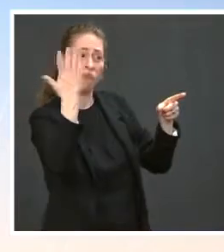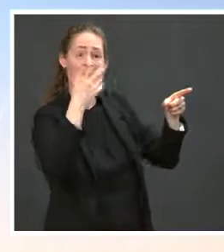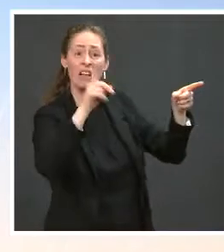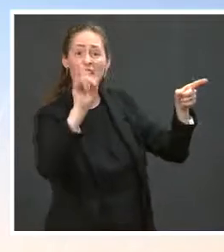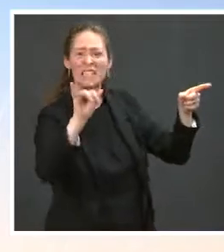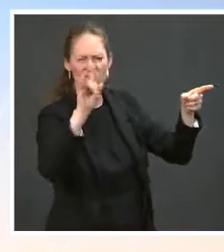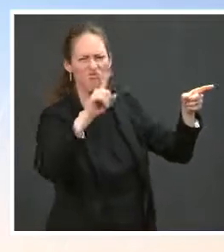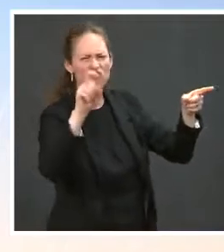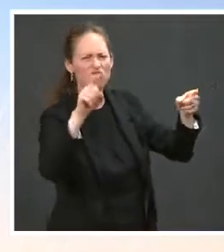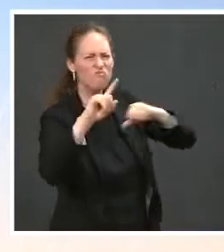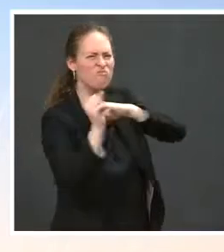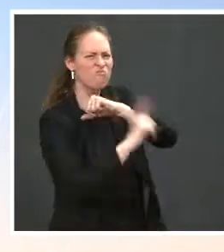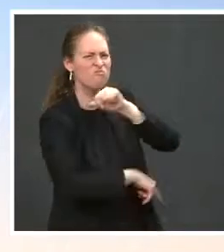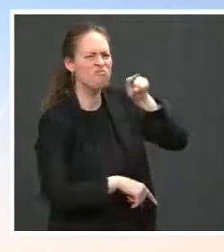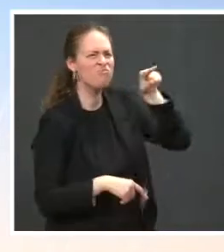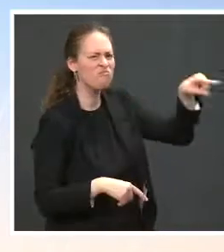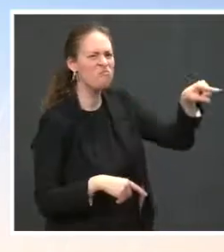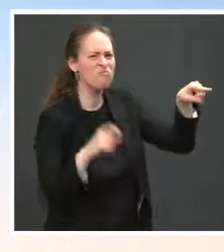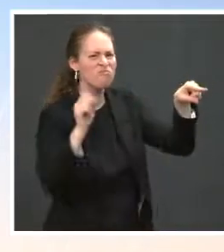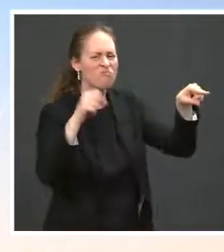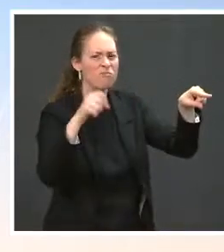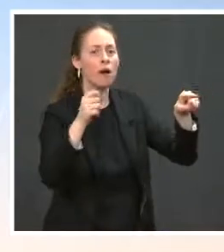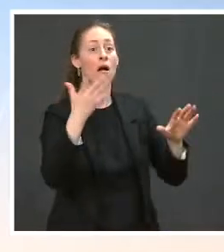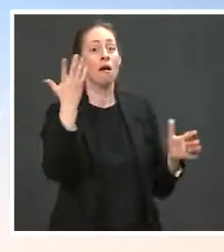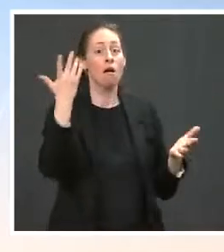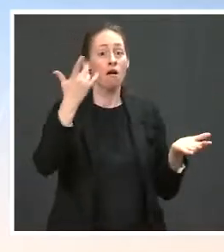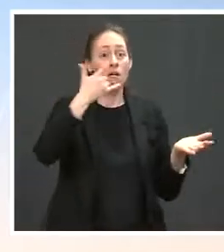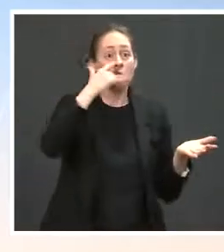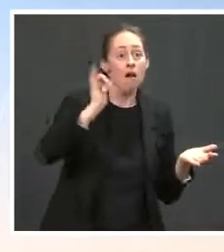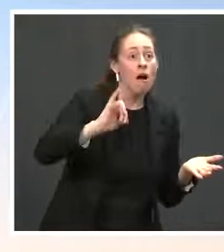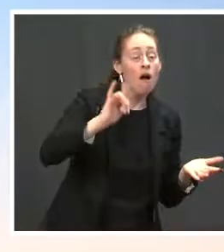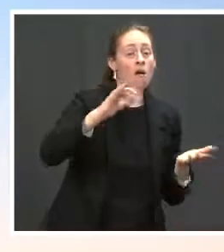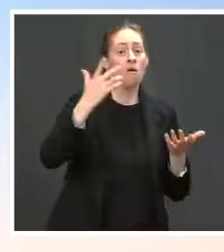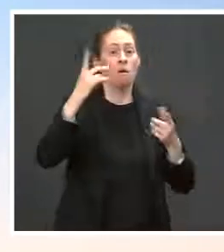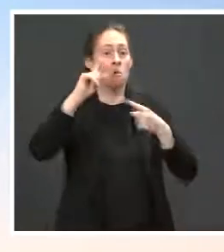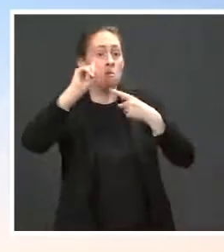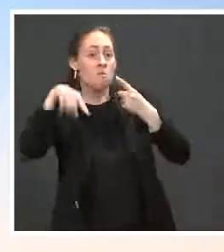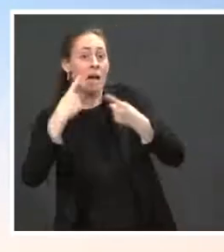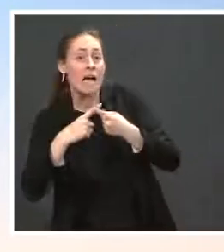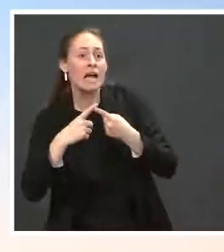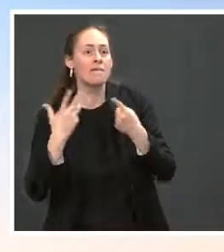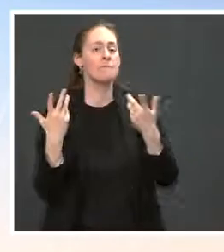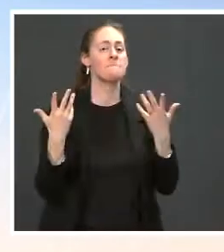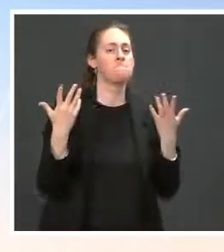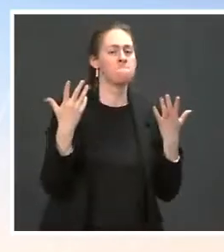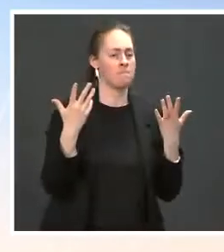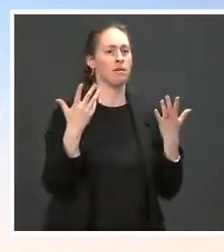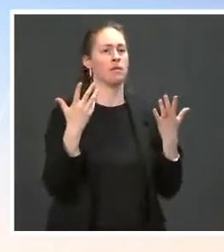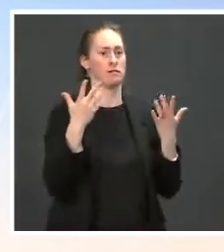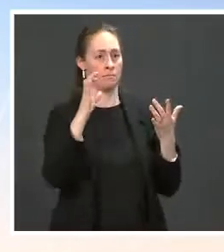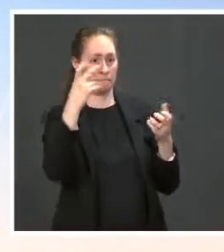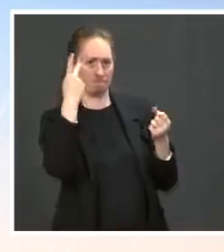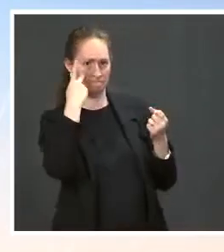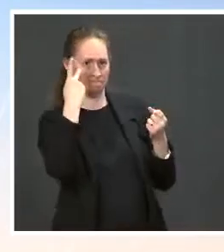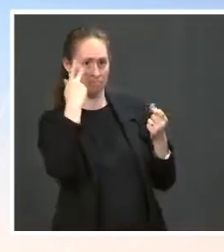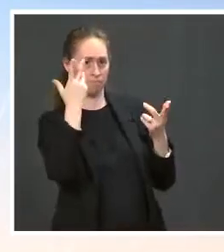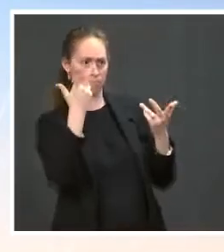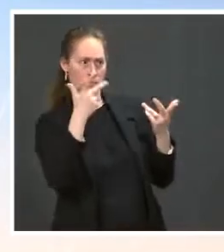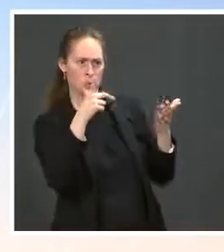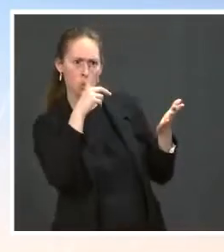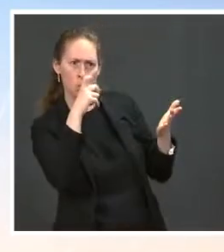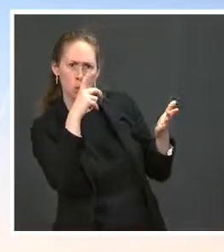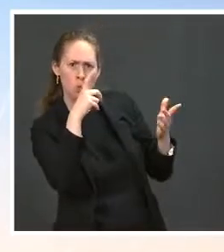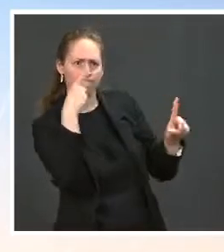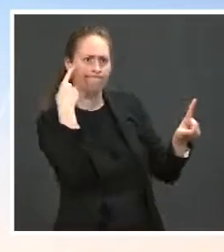expected, nor have we projected, that one set of sanctions or any individual set of sanctions is going to immediately change